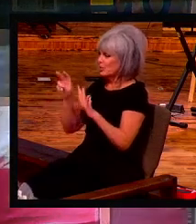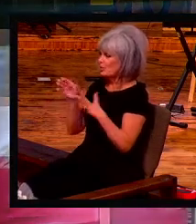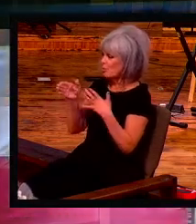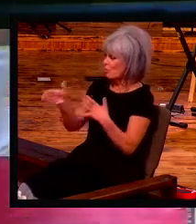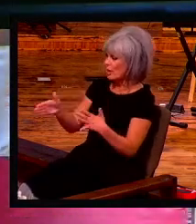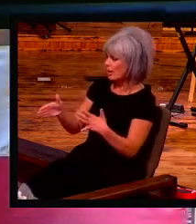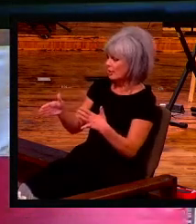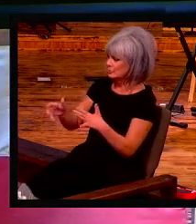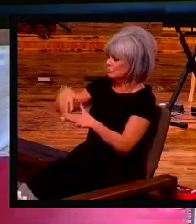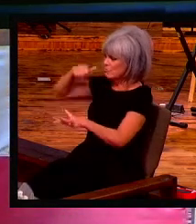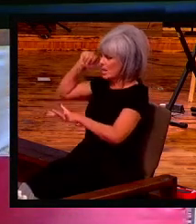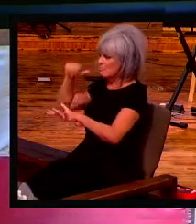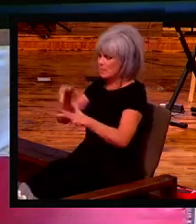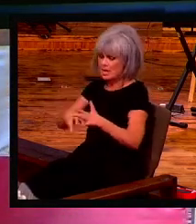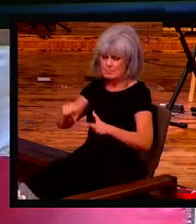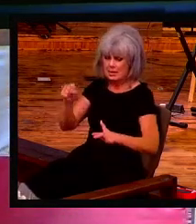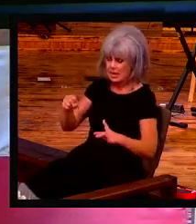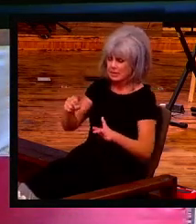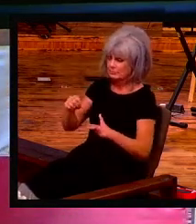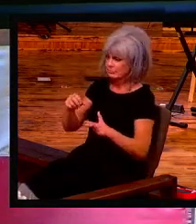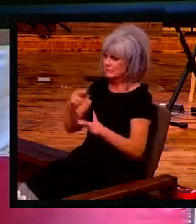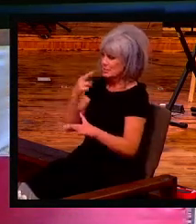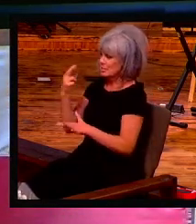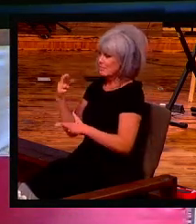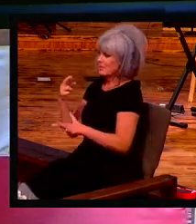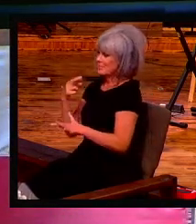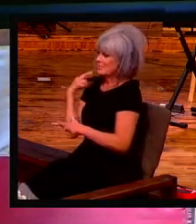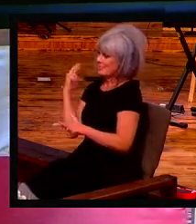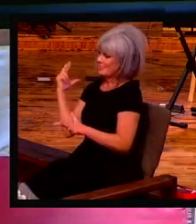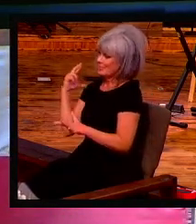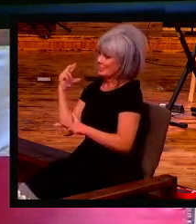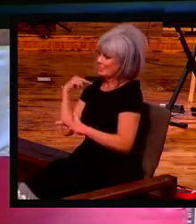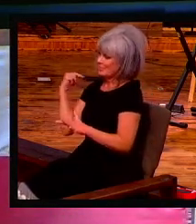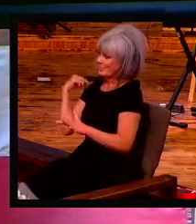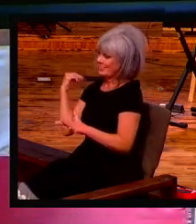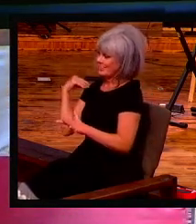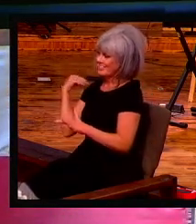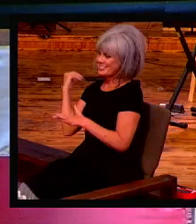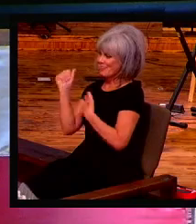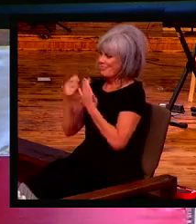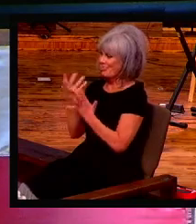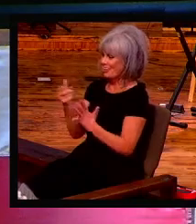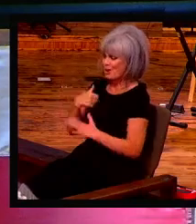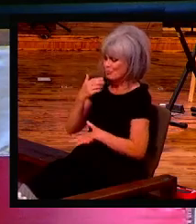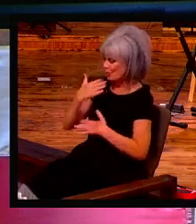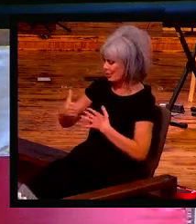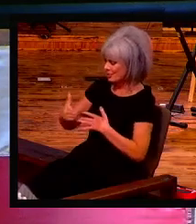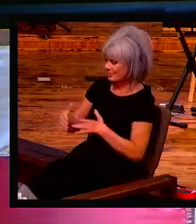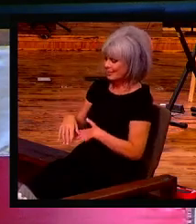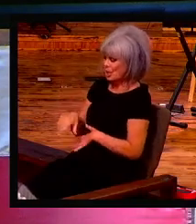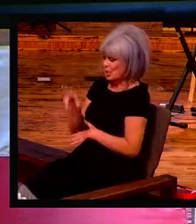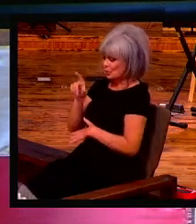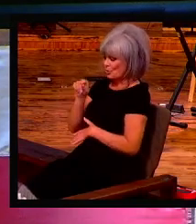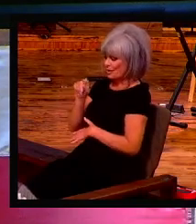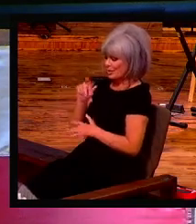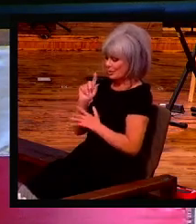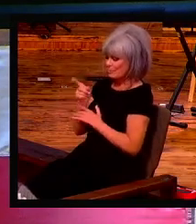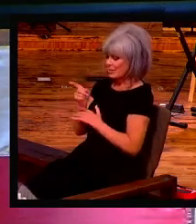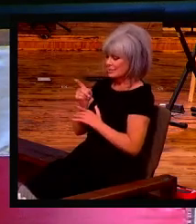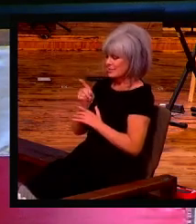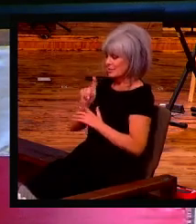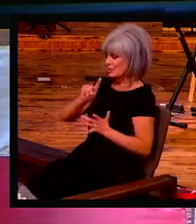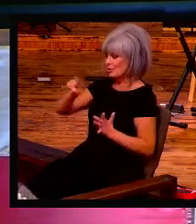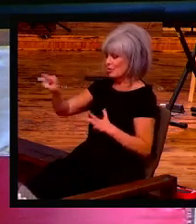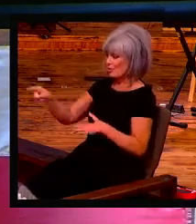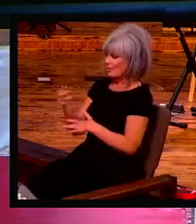yeah, I did all my, you know, did all my responsibilities as a good husband, good father. Like, yeah, we're gonna be good. This route is 20 minutes to the hospital. Okay, it's in the navy,